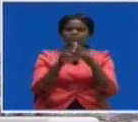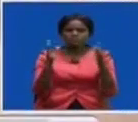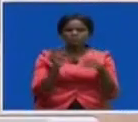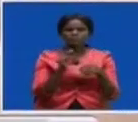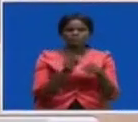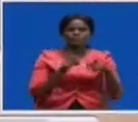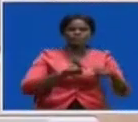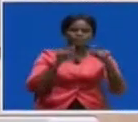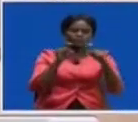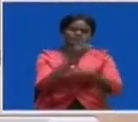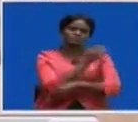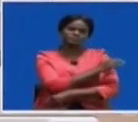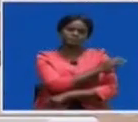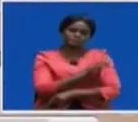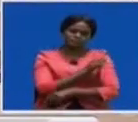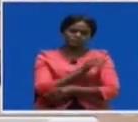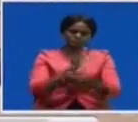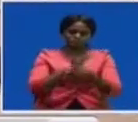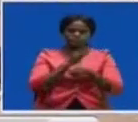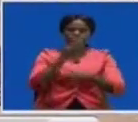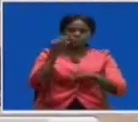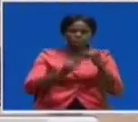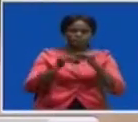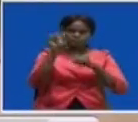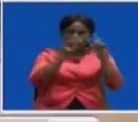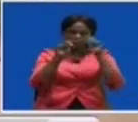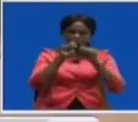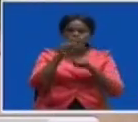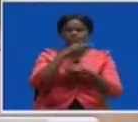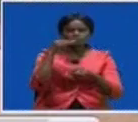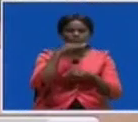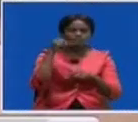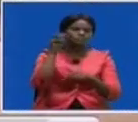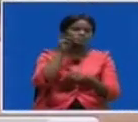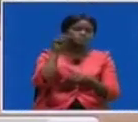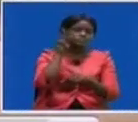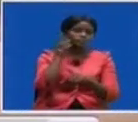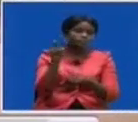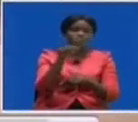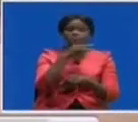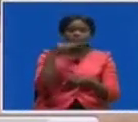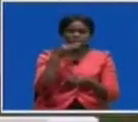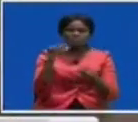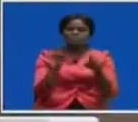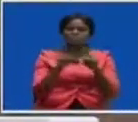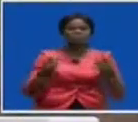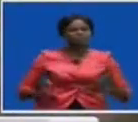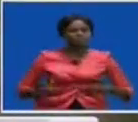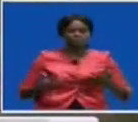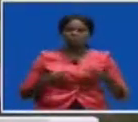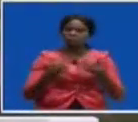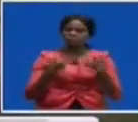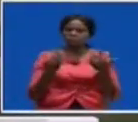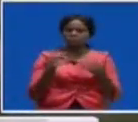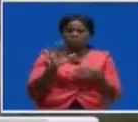clinics. Later, the minister toured some farms in Mukushi farm blocks and was not impressed with the condition of service for